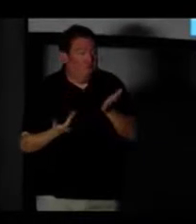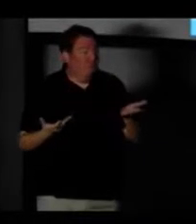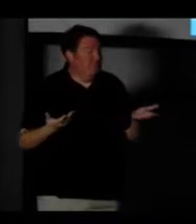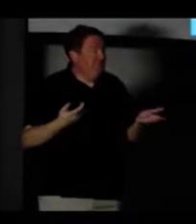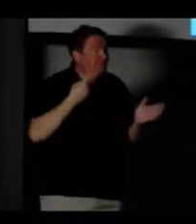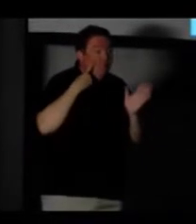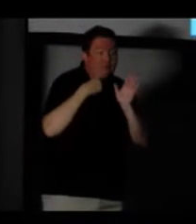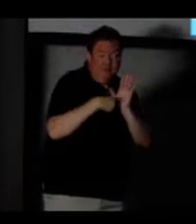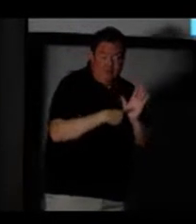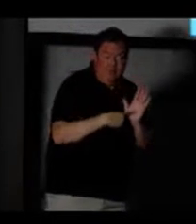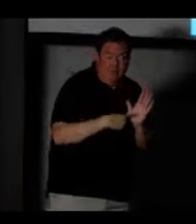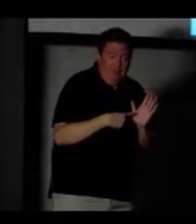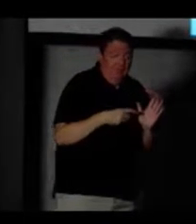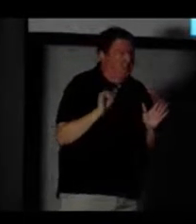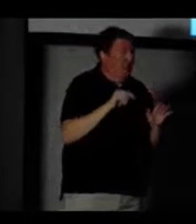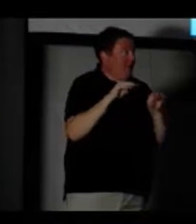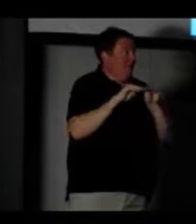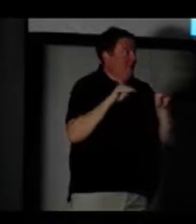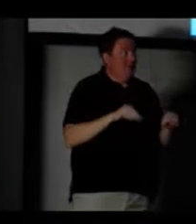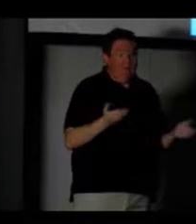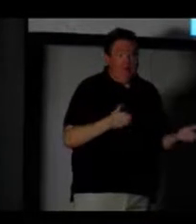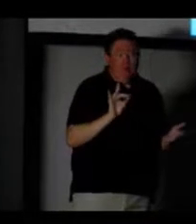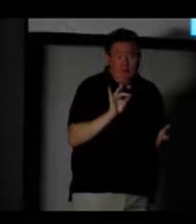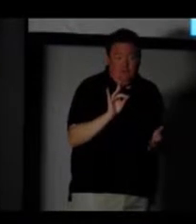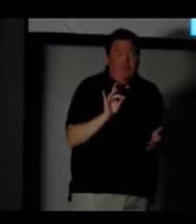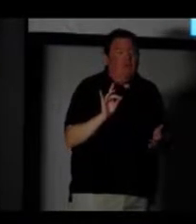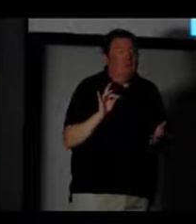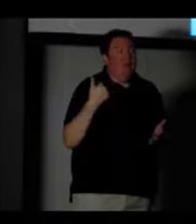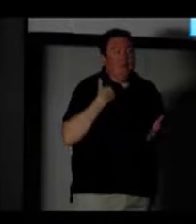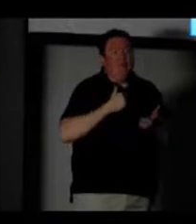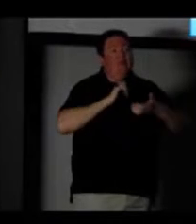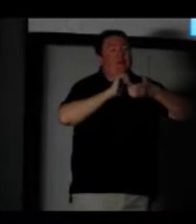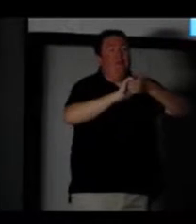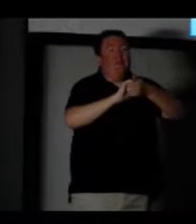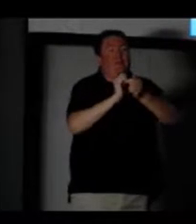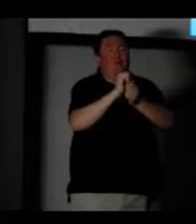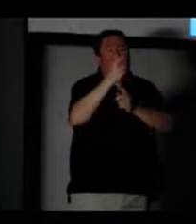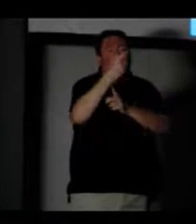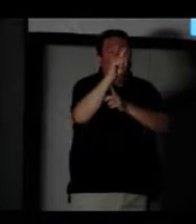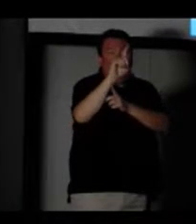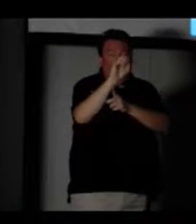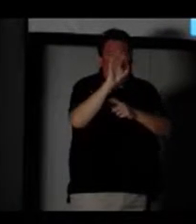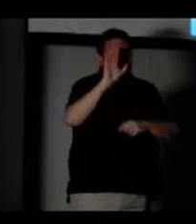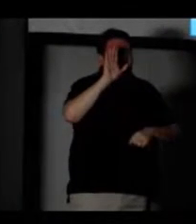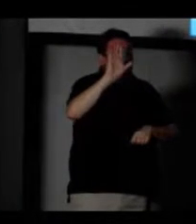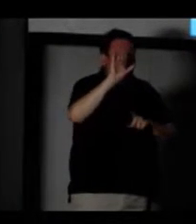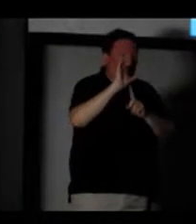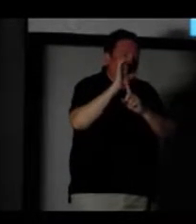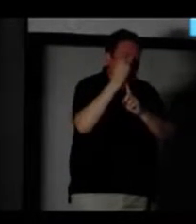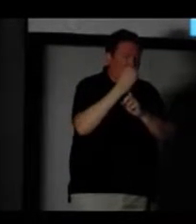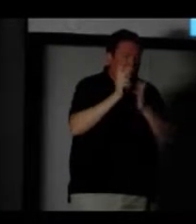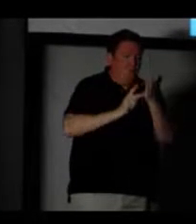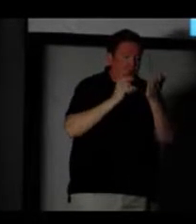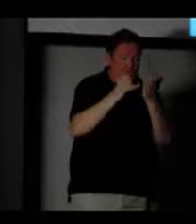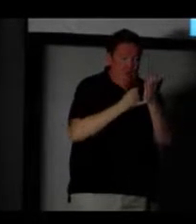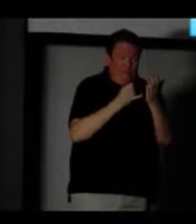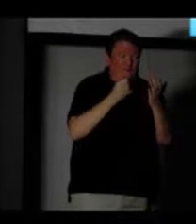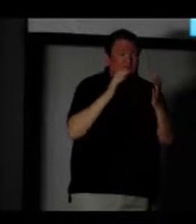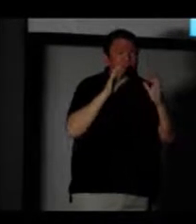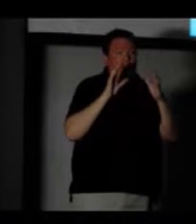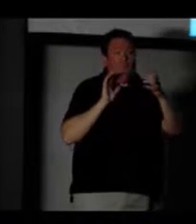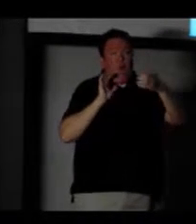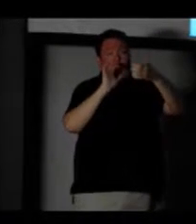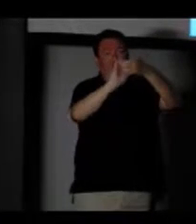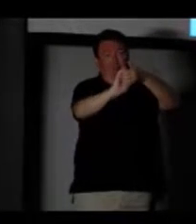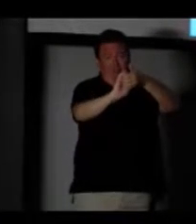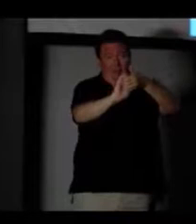as the museum here did, we collaborated with Google on their cultural program. And in particular,